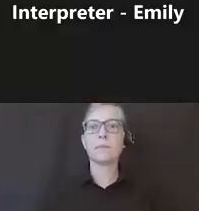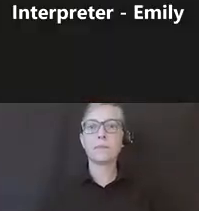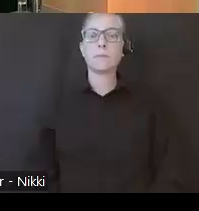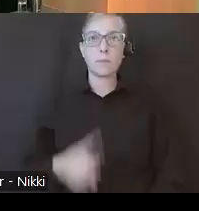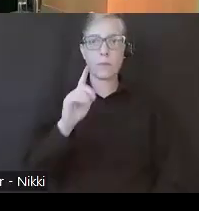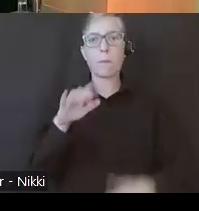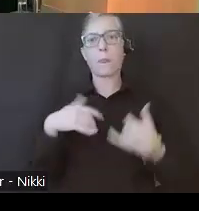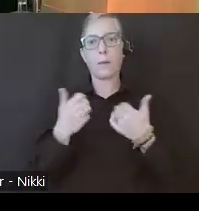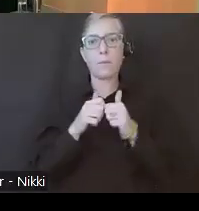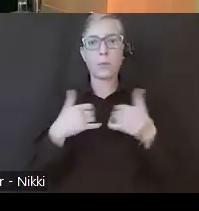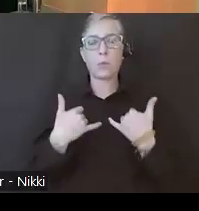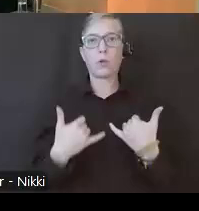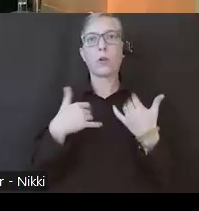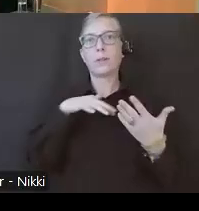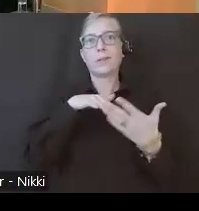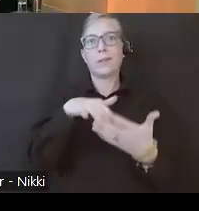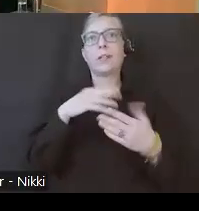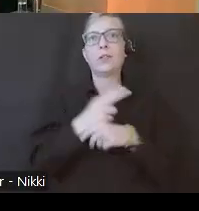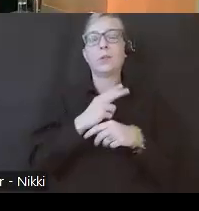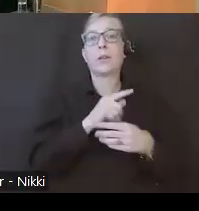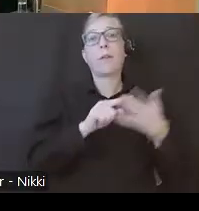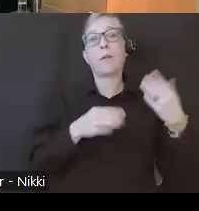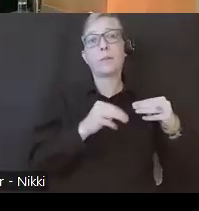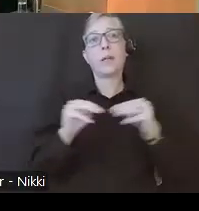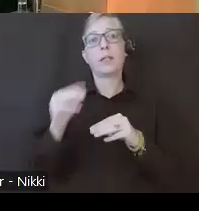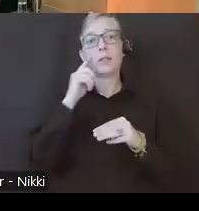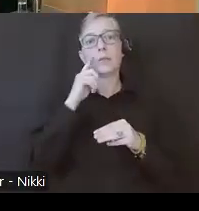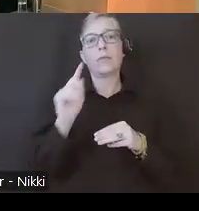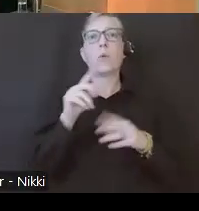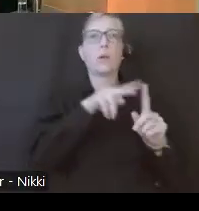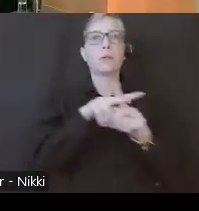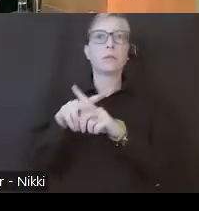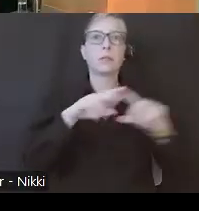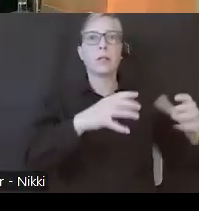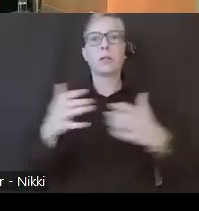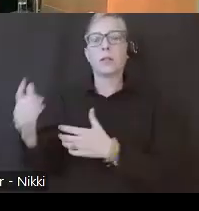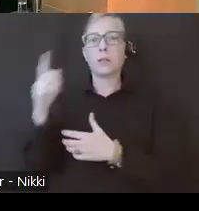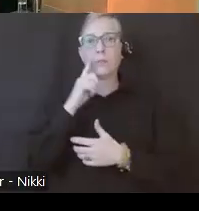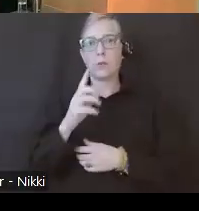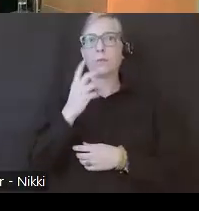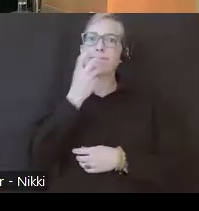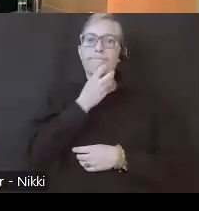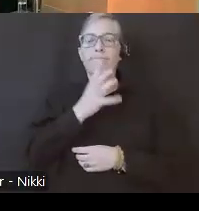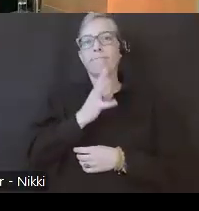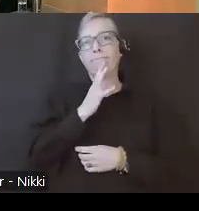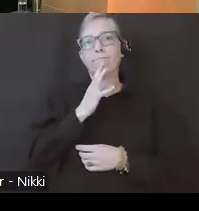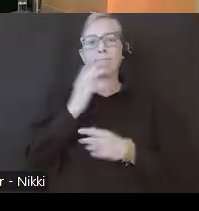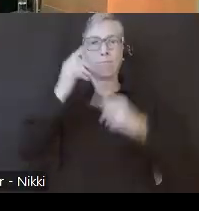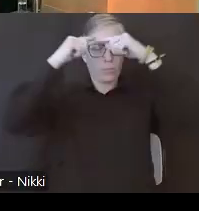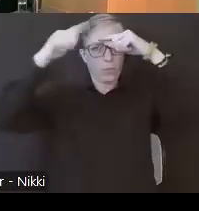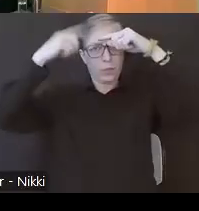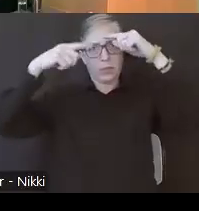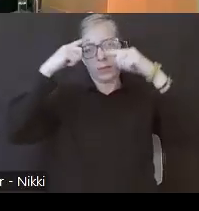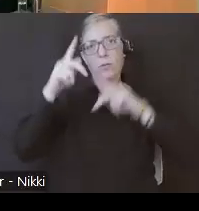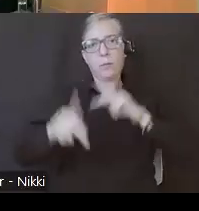study to characterize speech processing in individuals with schizophrenia. The prediction